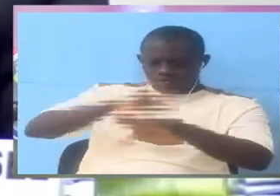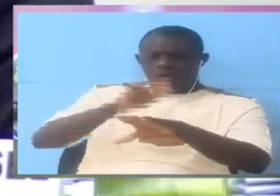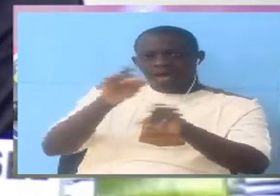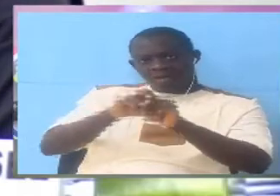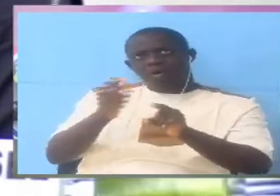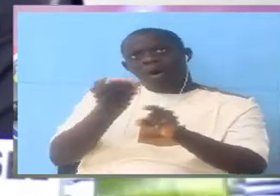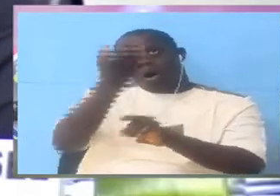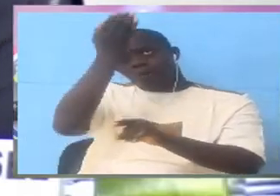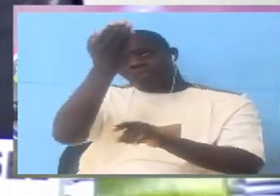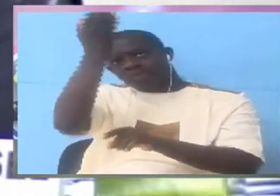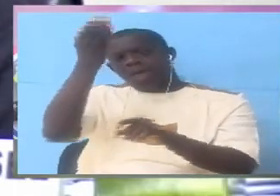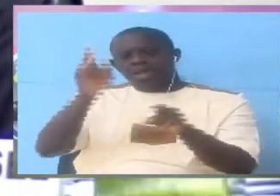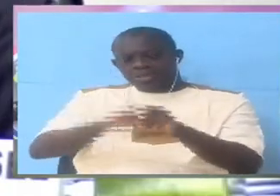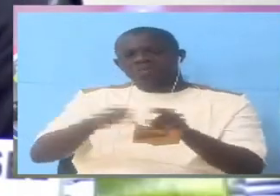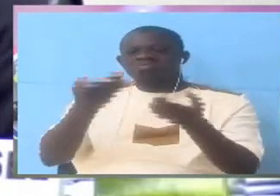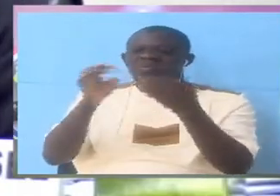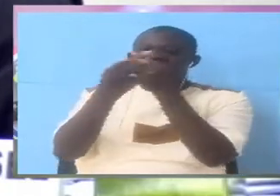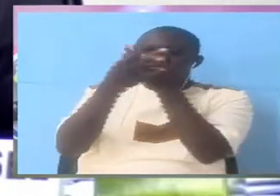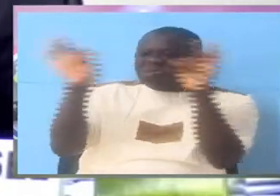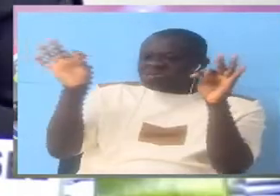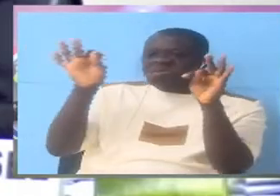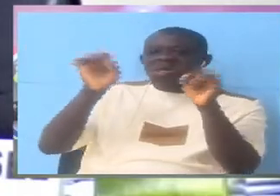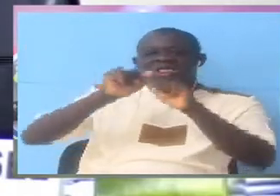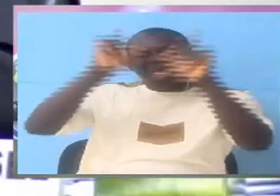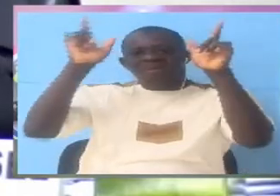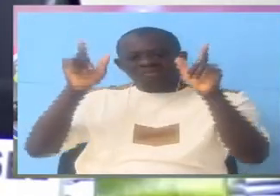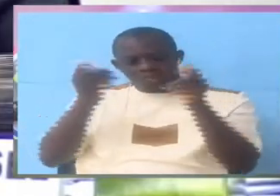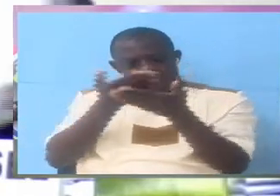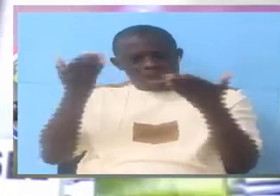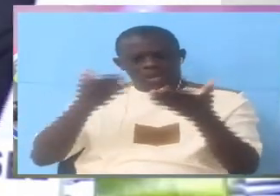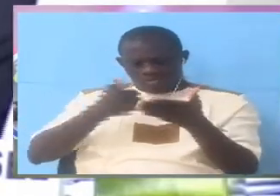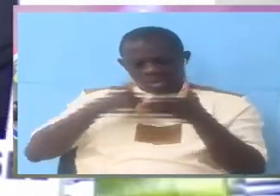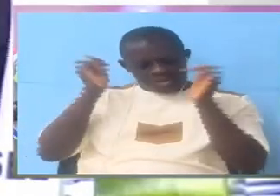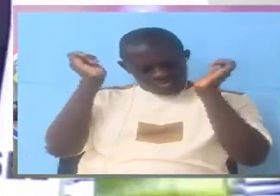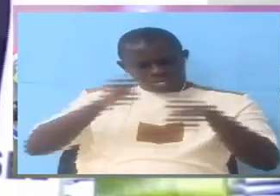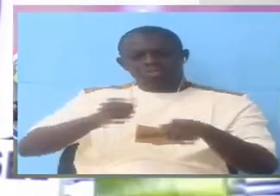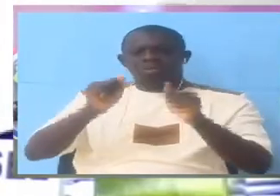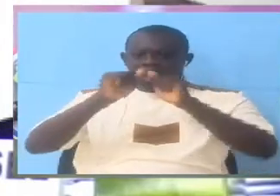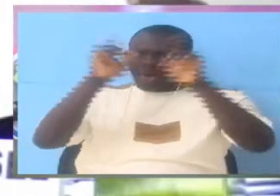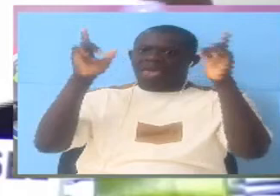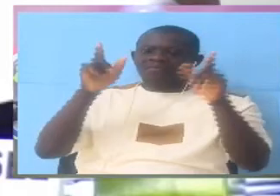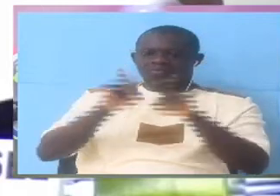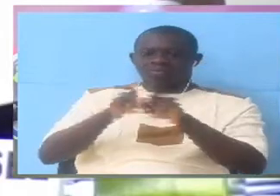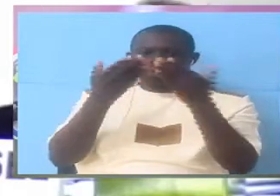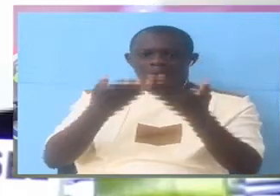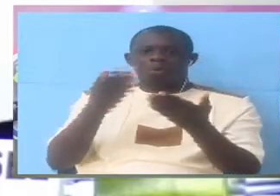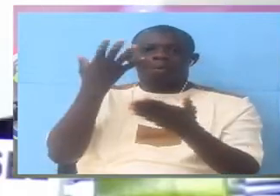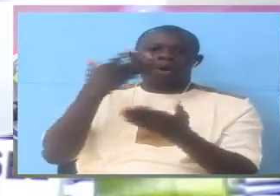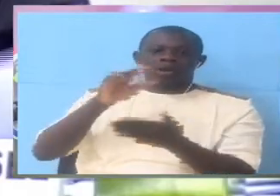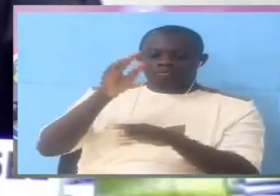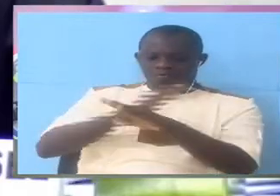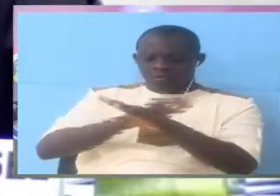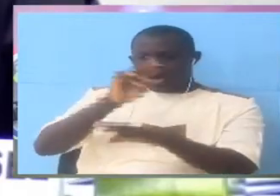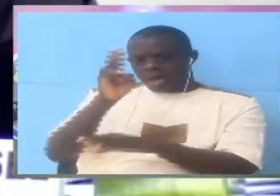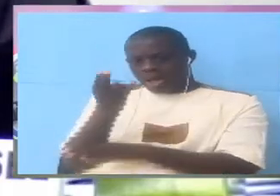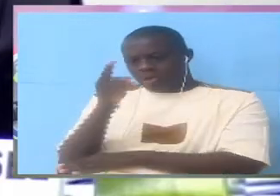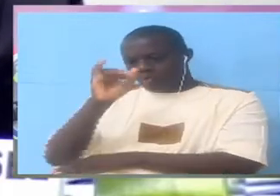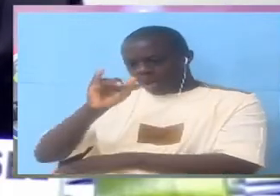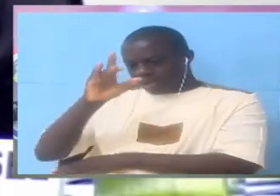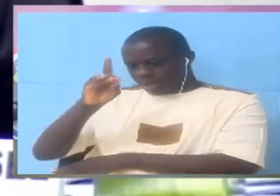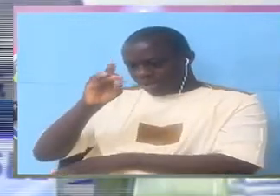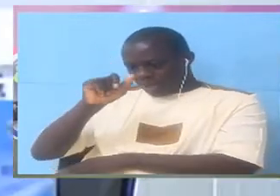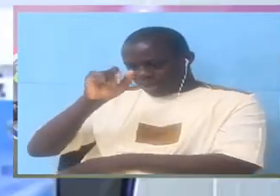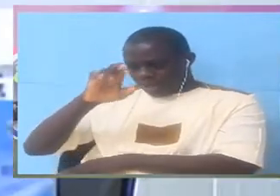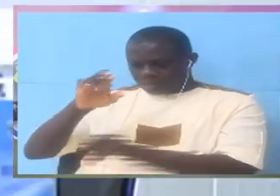fit to survive, to live, why not me? And that is when, according to him, Haidara rushed to him to hit him, and you